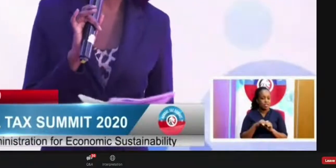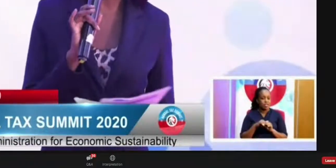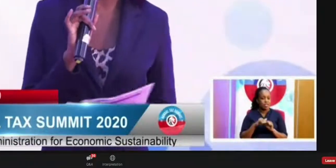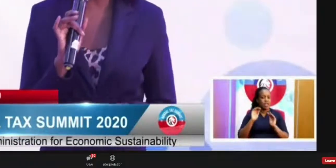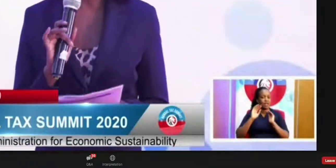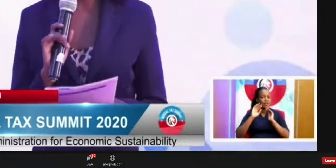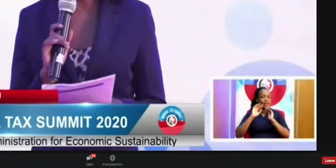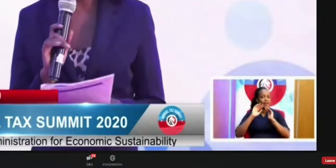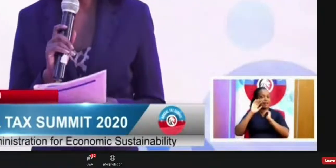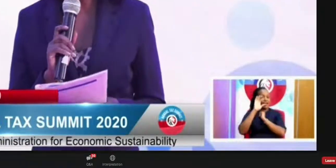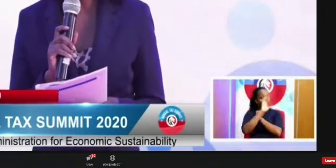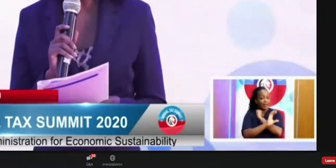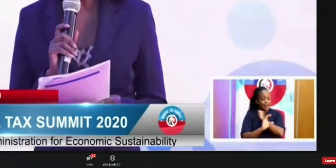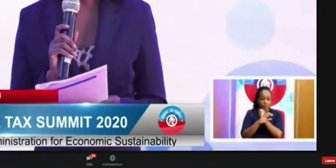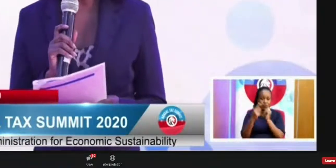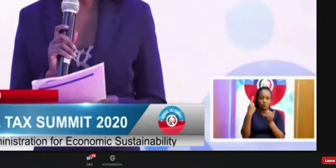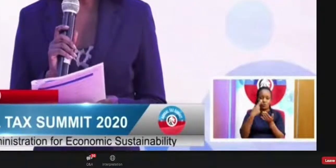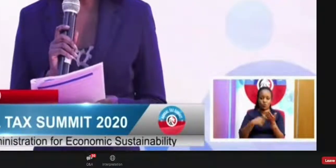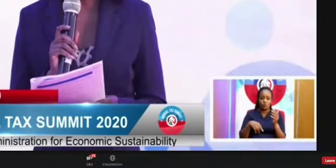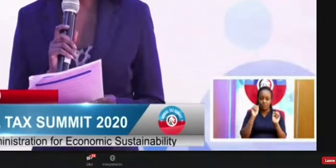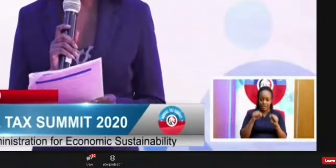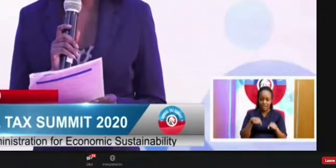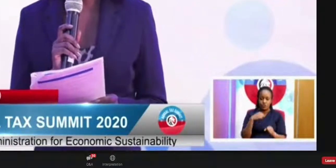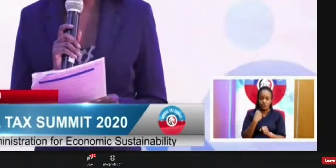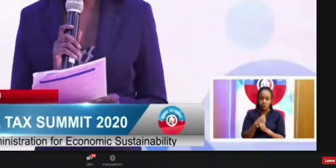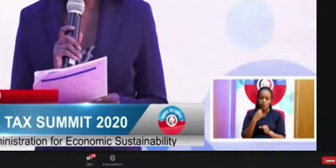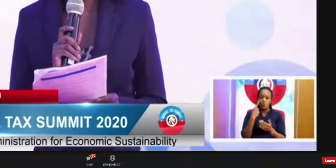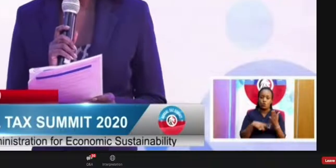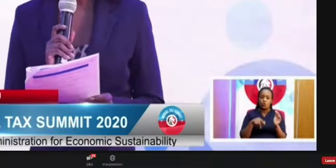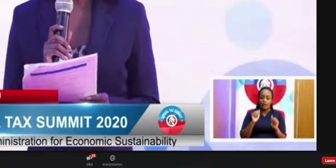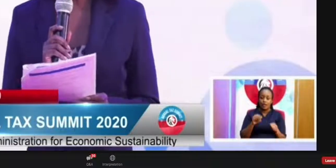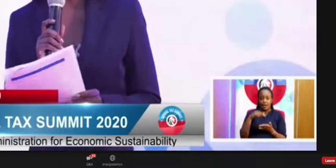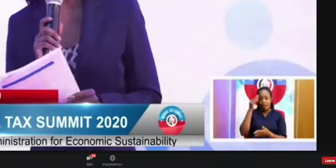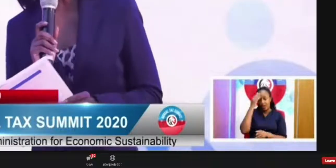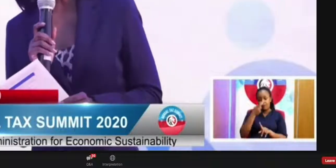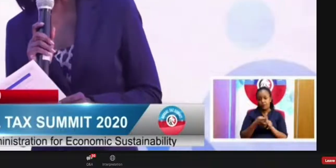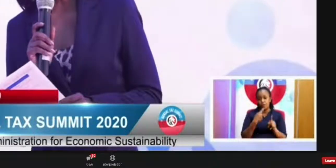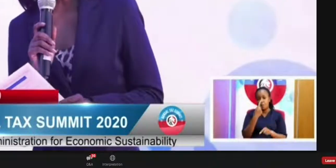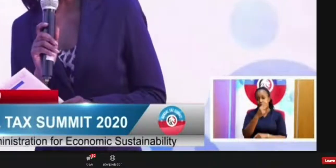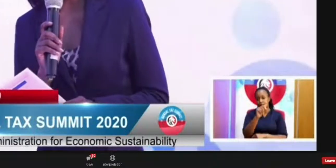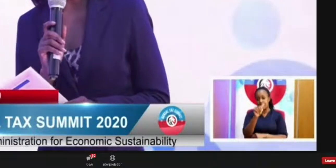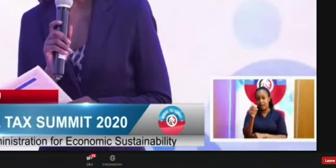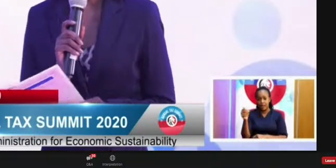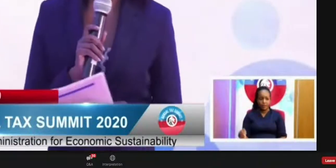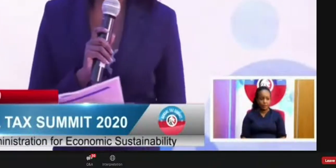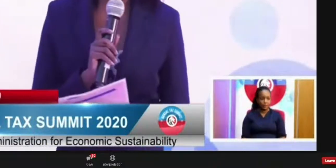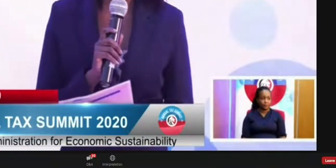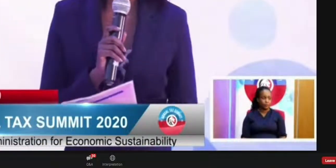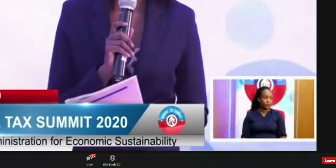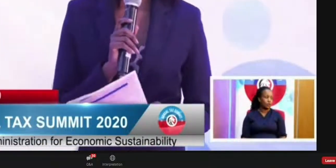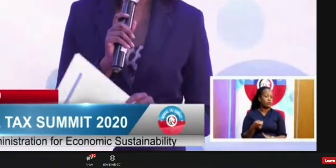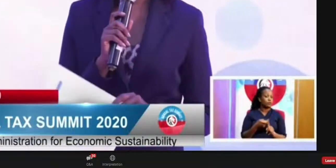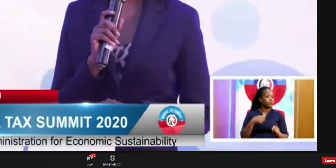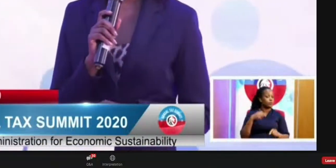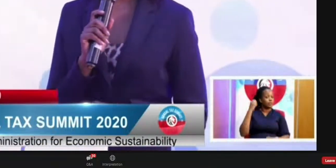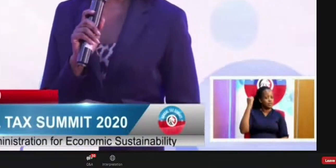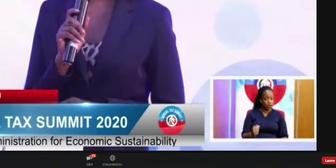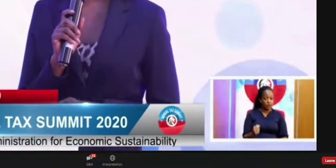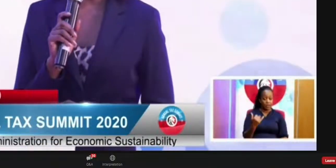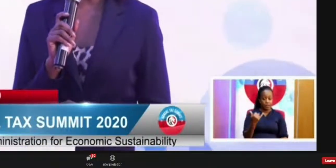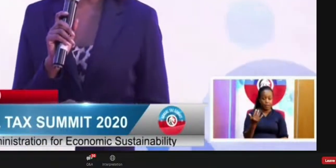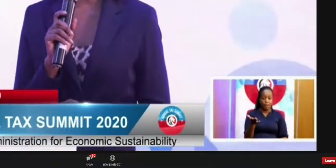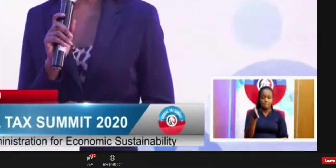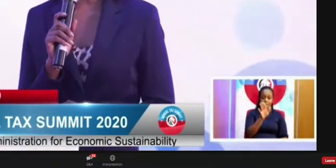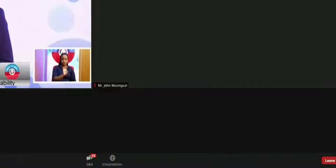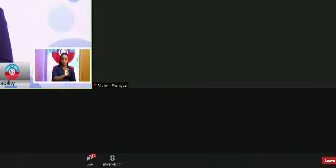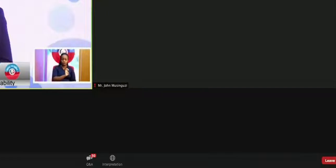learn from each other. There's quite a bit to do there. So from the south, we want to come back to the east and to